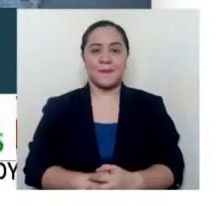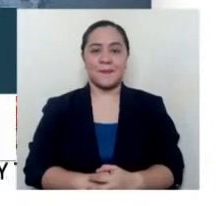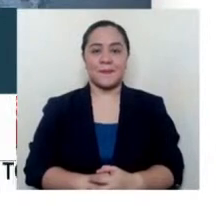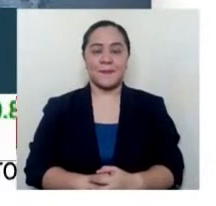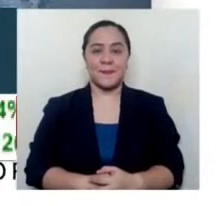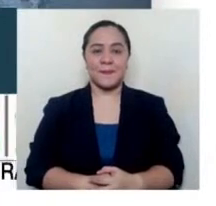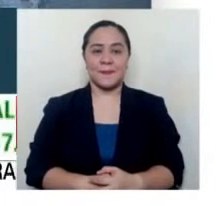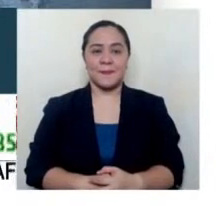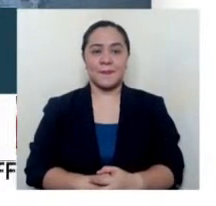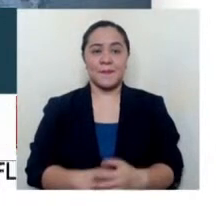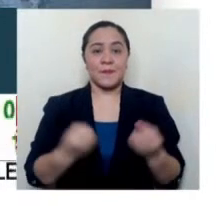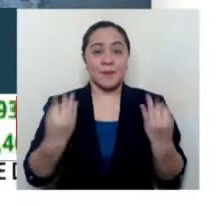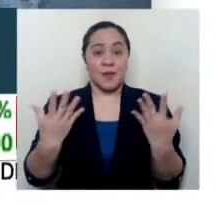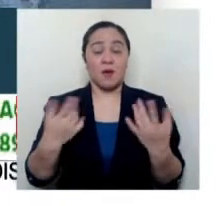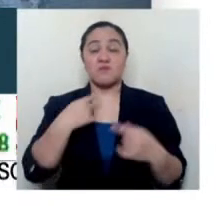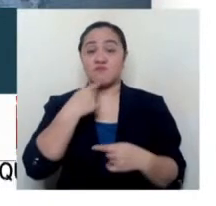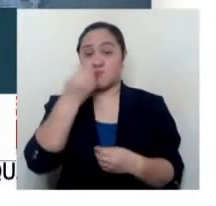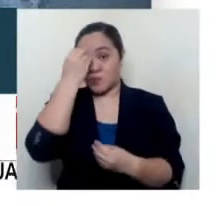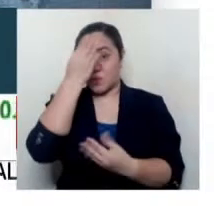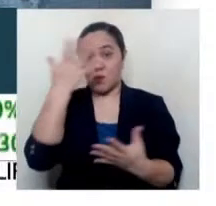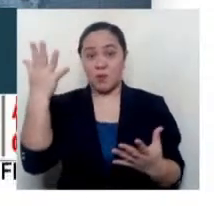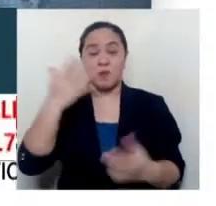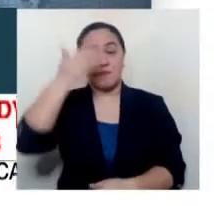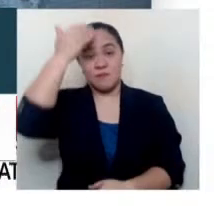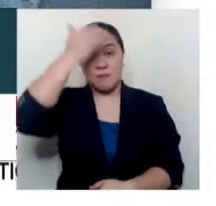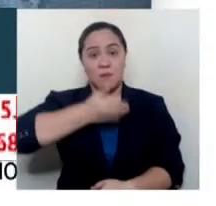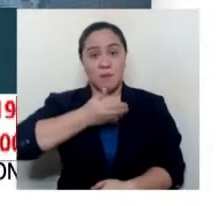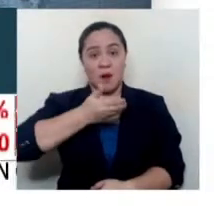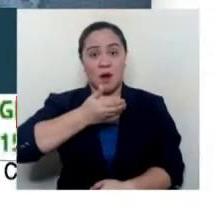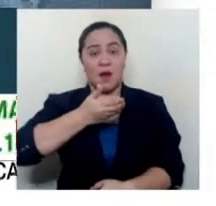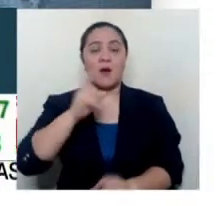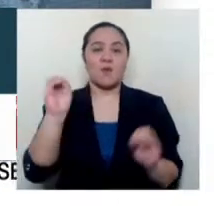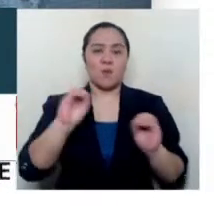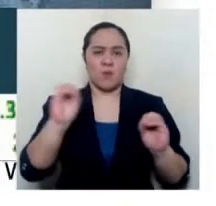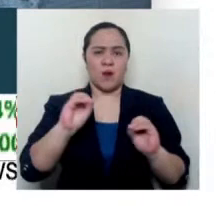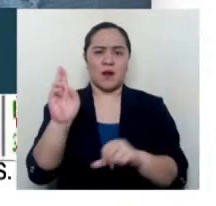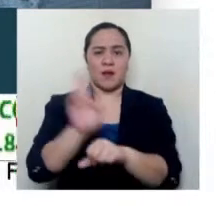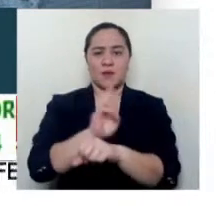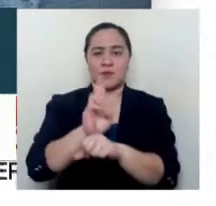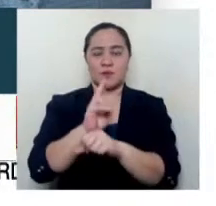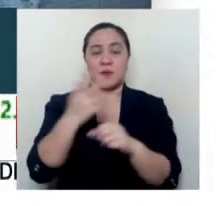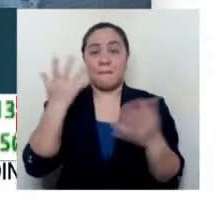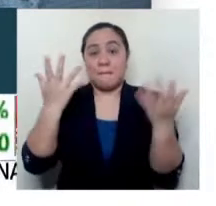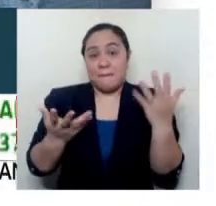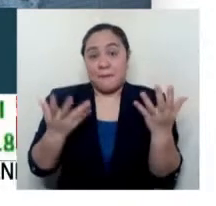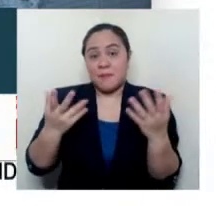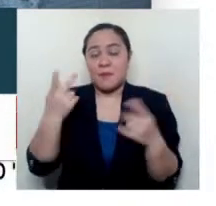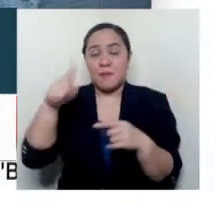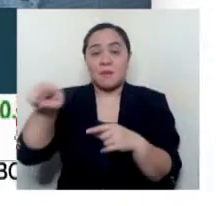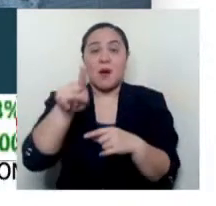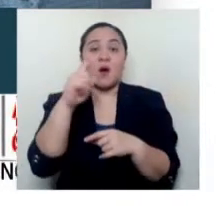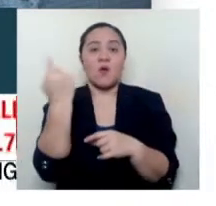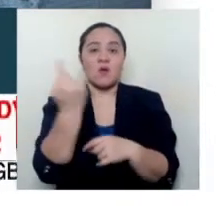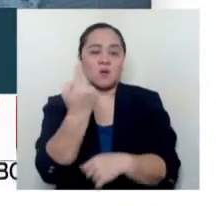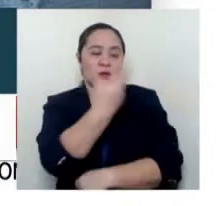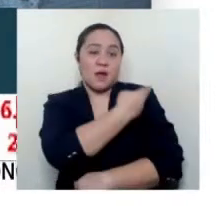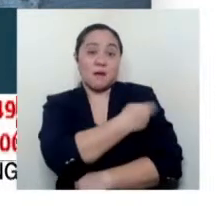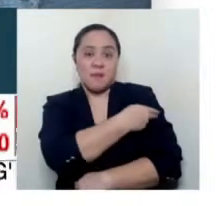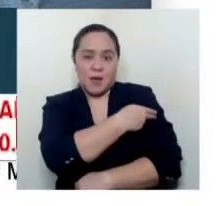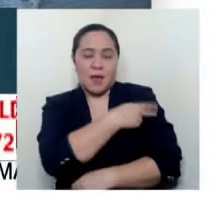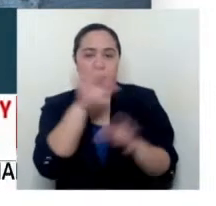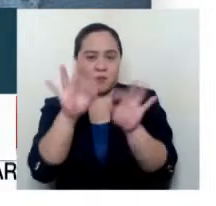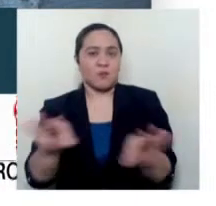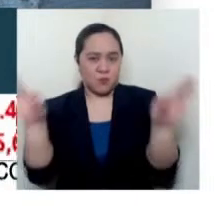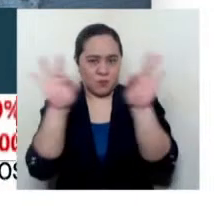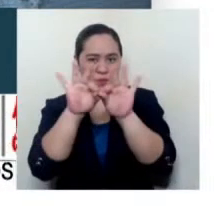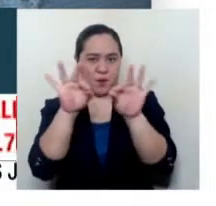Wala na hong face shield maliban lamang sa mga critical areas, kamukha ng hospital, kamukha ng health centers, all